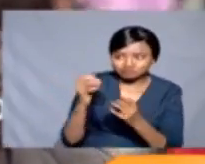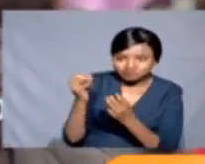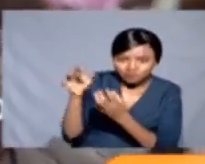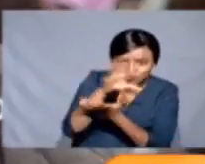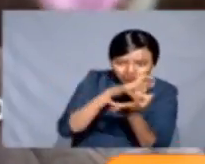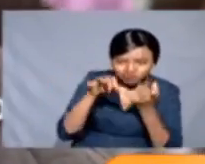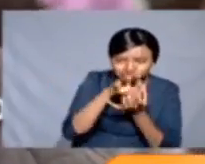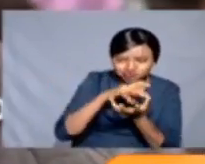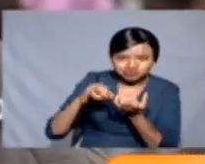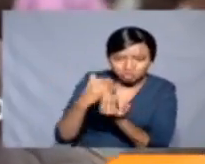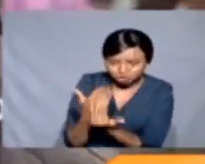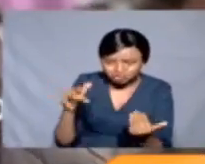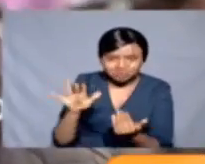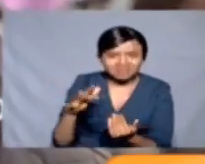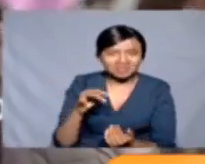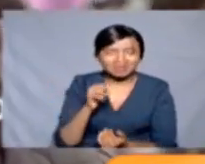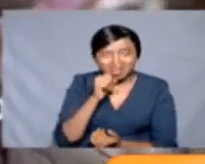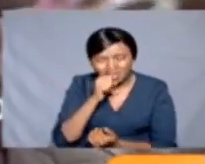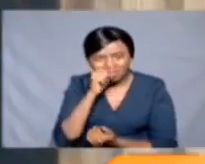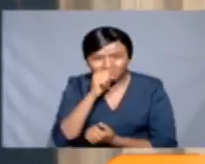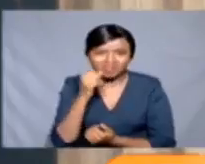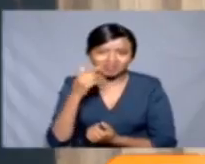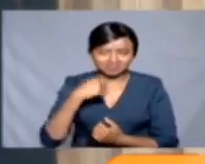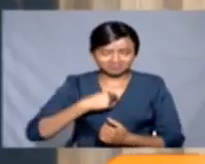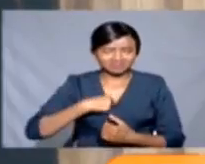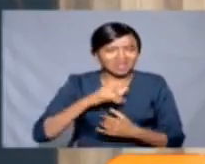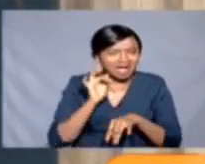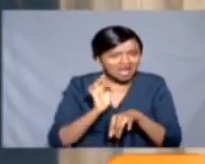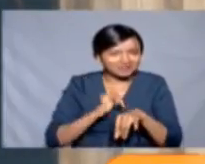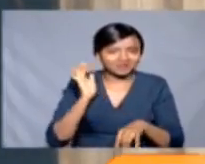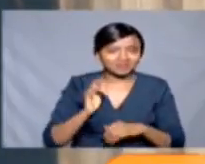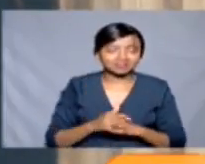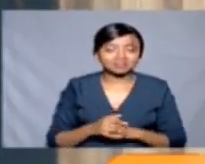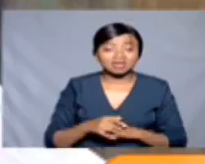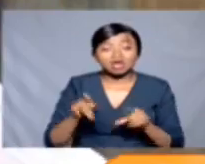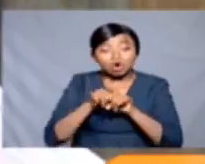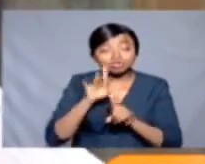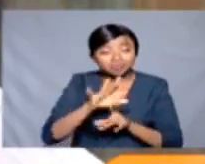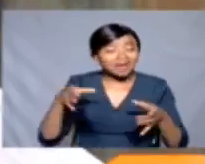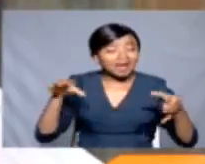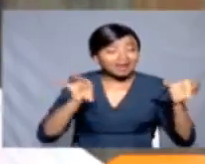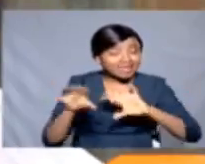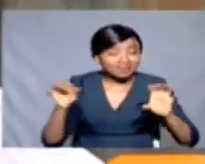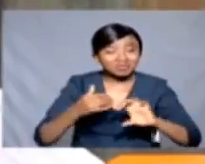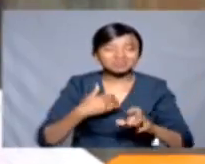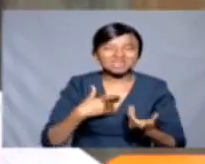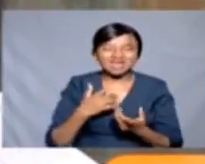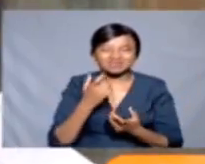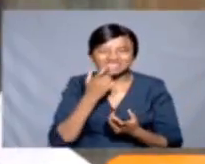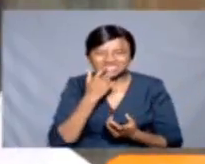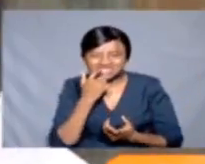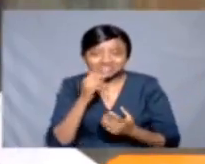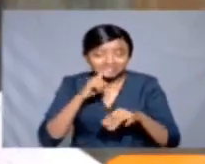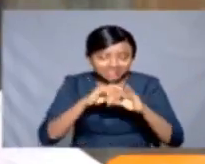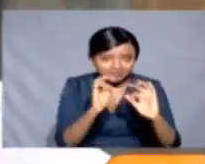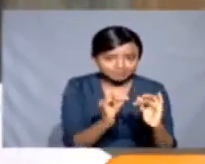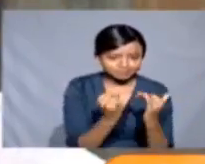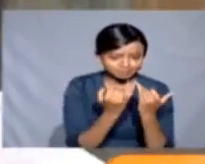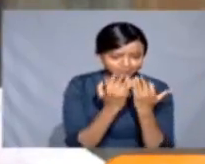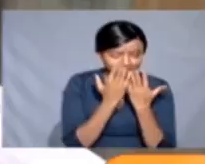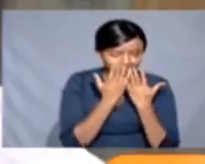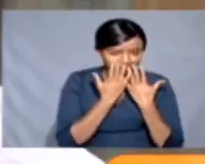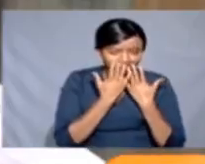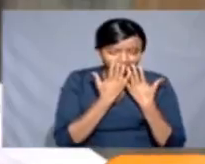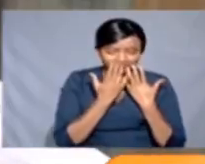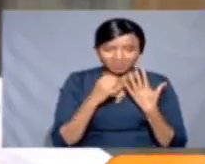unapata kuna watoto wengi sana wanaumia kwa sababu ya tufuo. Na iko na chemicals vitu za white white hivi, na zikikuingia